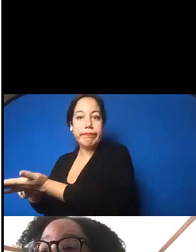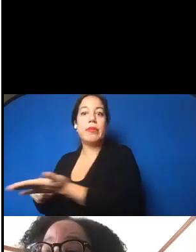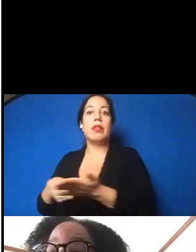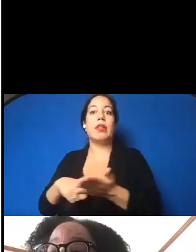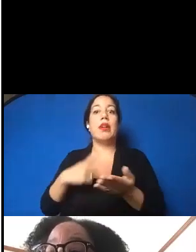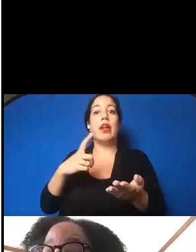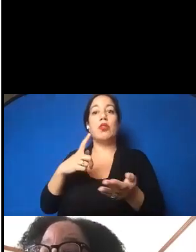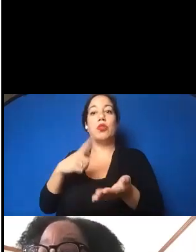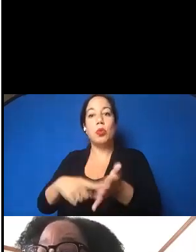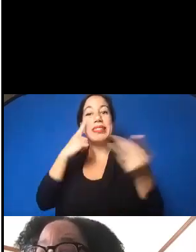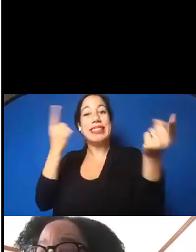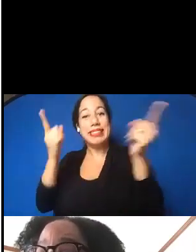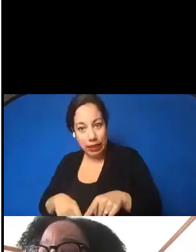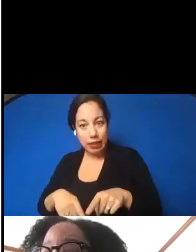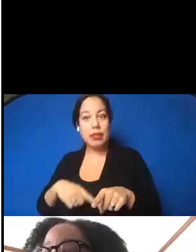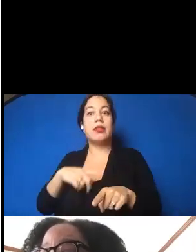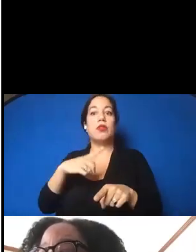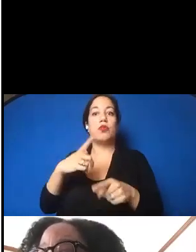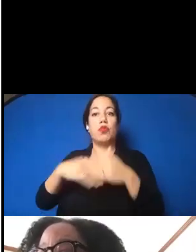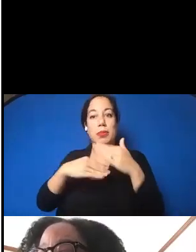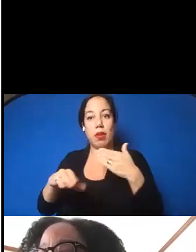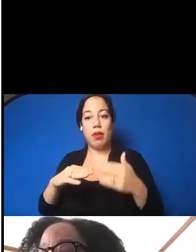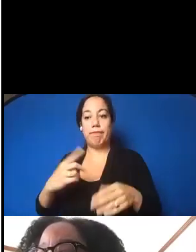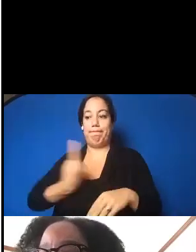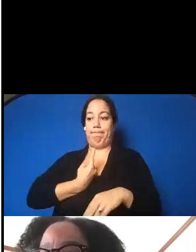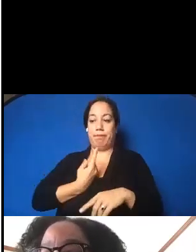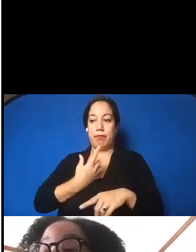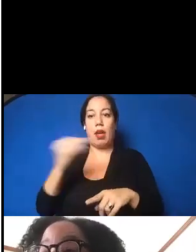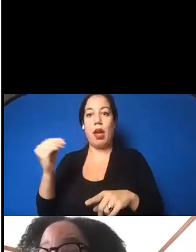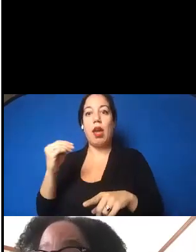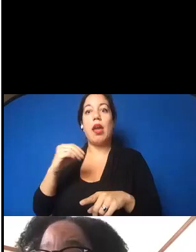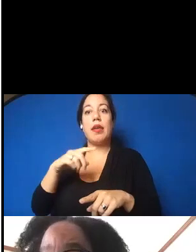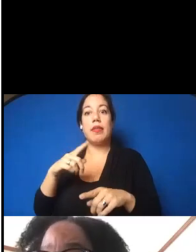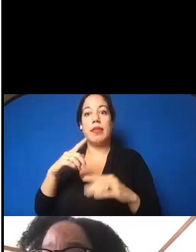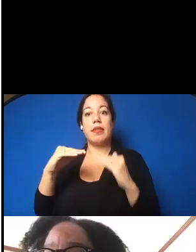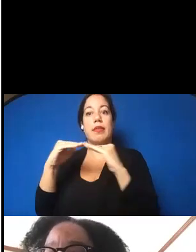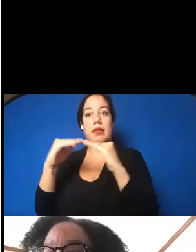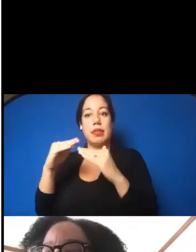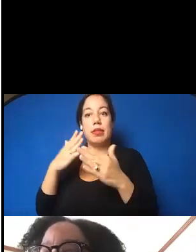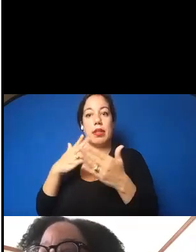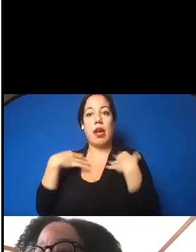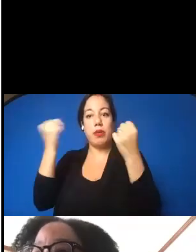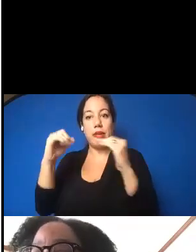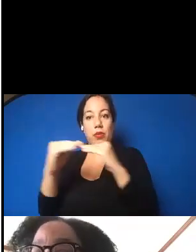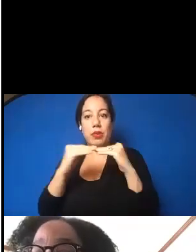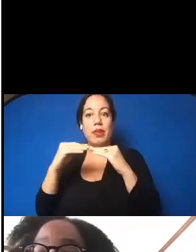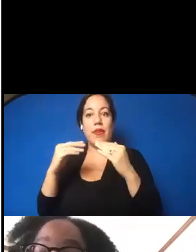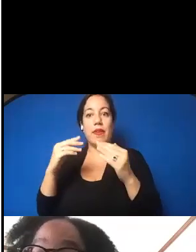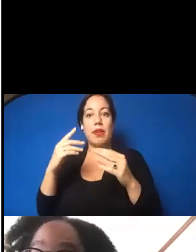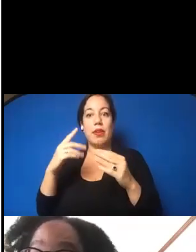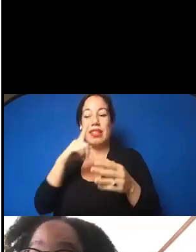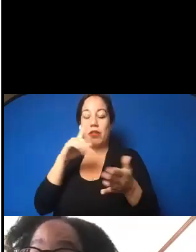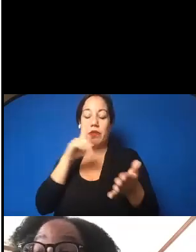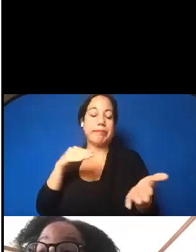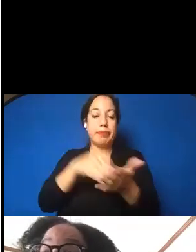consent, reproductive autonomy, and the basic principles of health equity are being violated due to the need to balance scarce